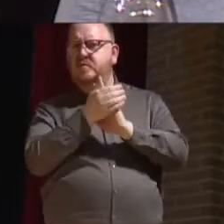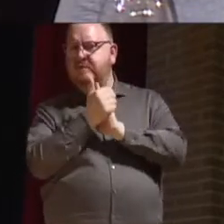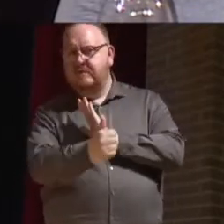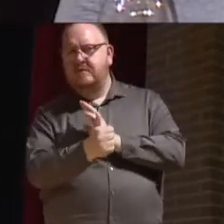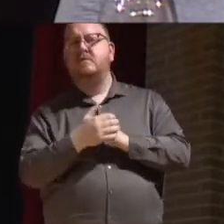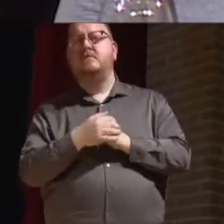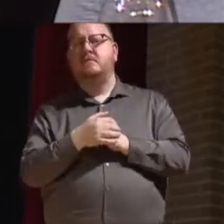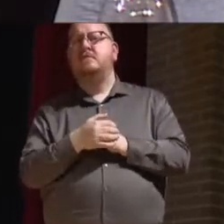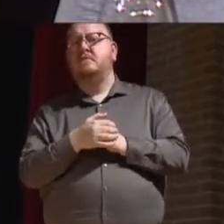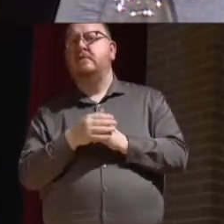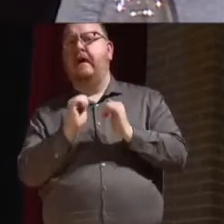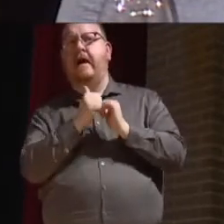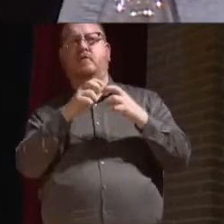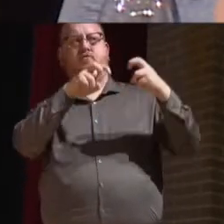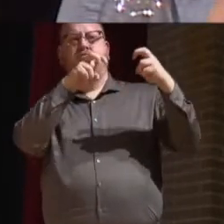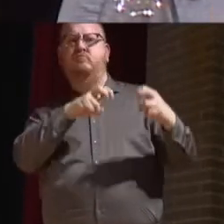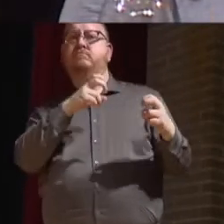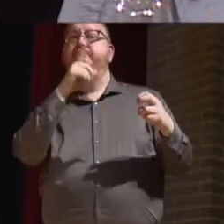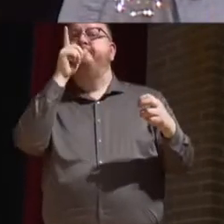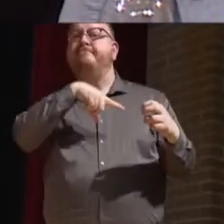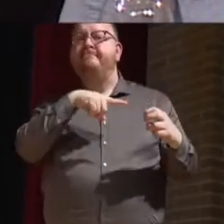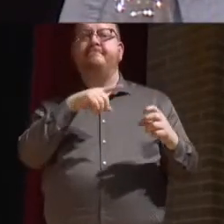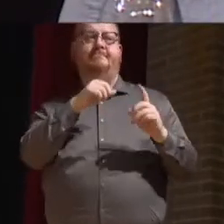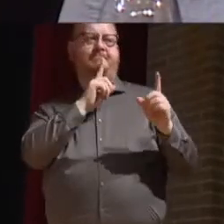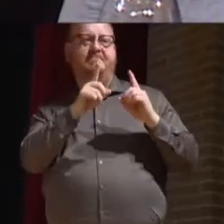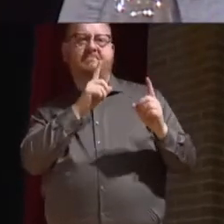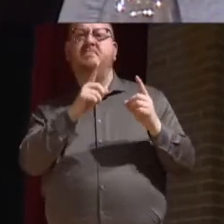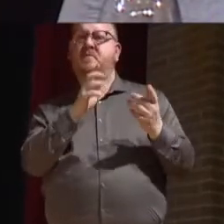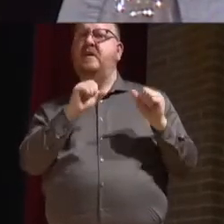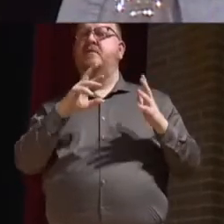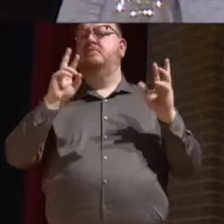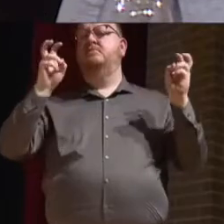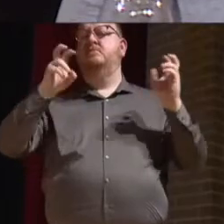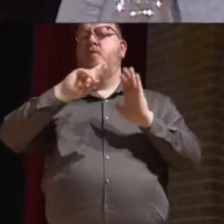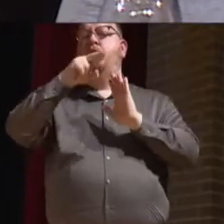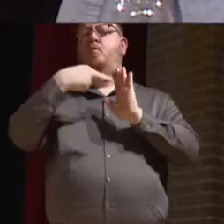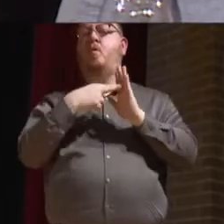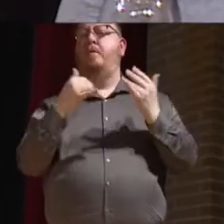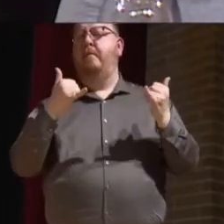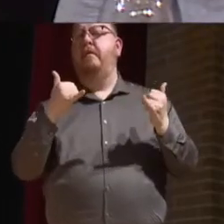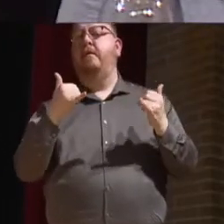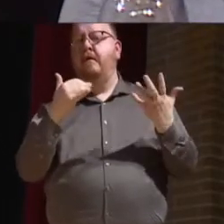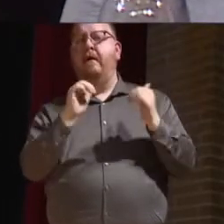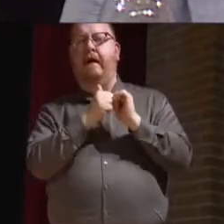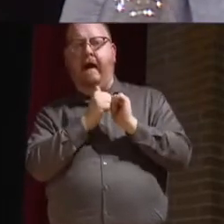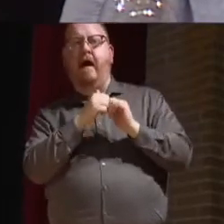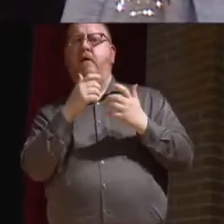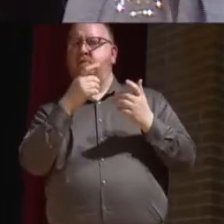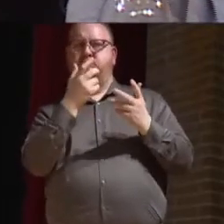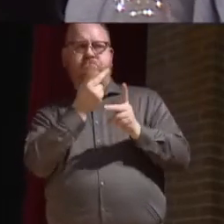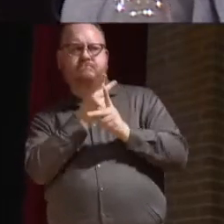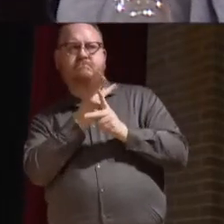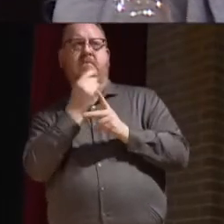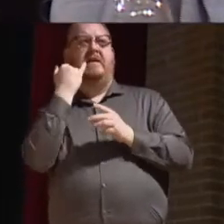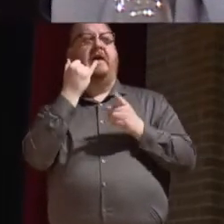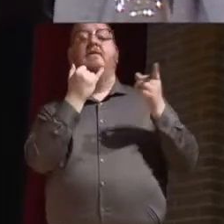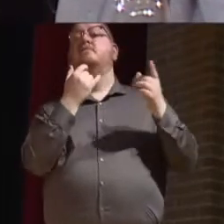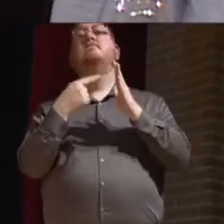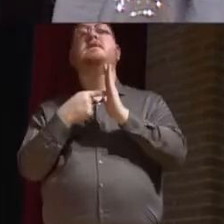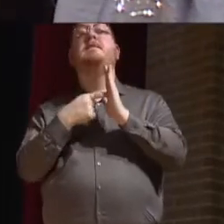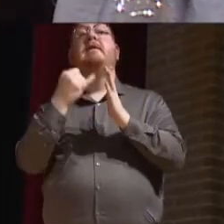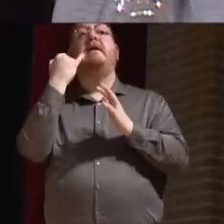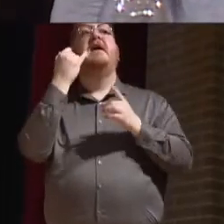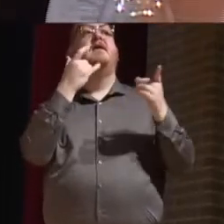them, kind of doing some role play, setting up situations that might cause workplace drama. How would you handle a coworker taking your sandwich